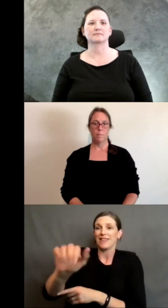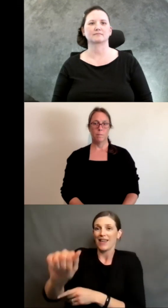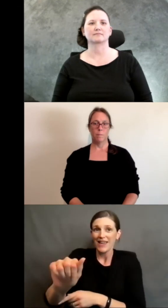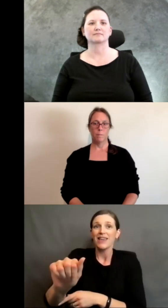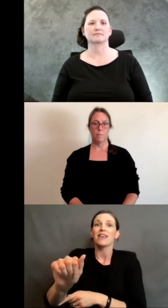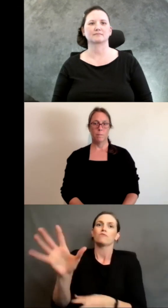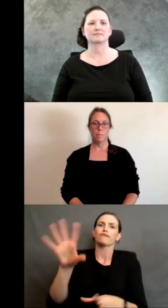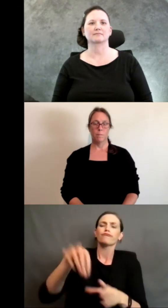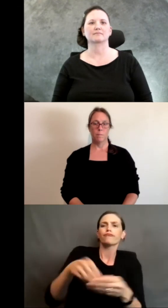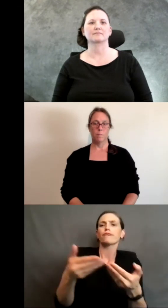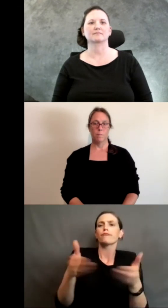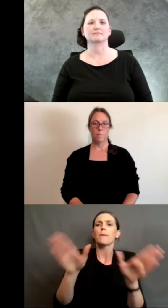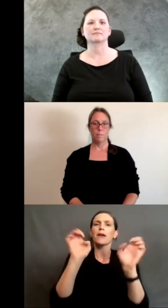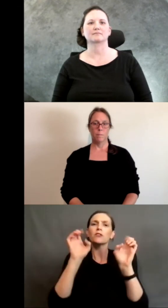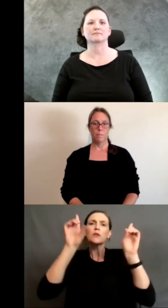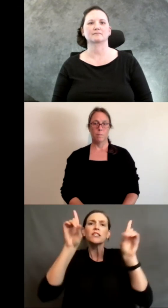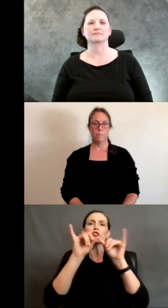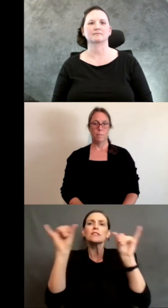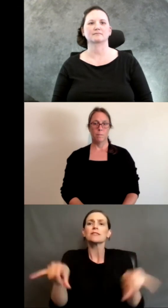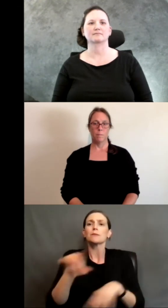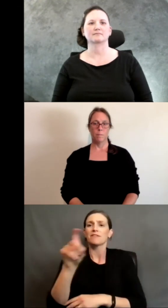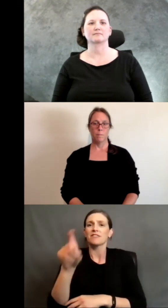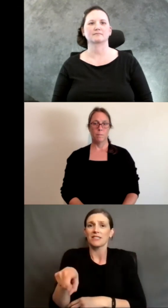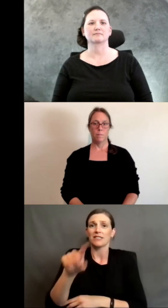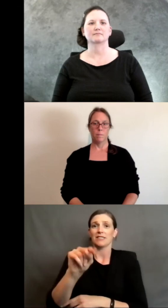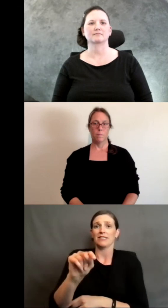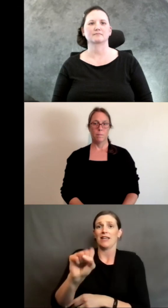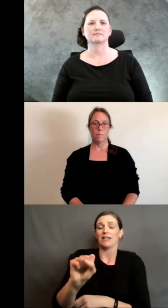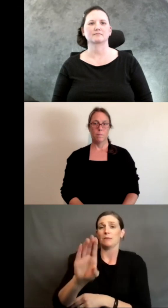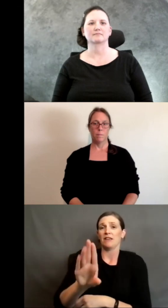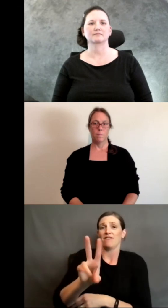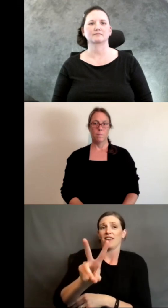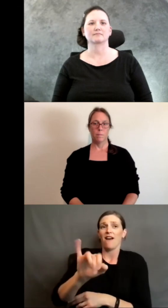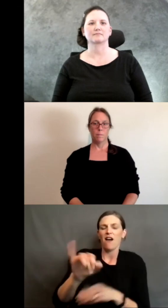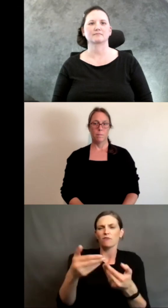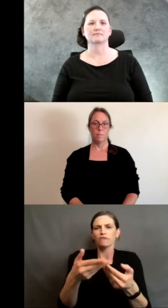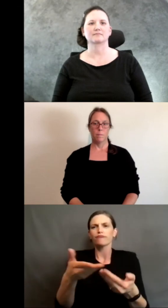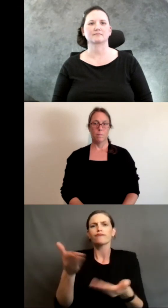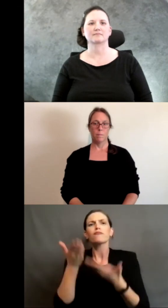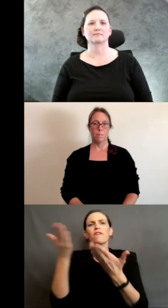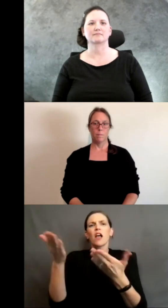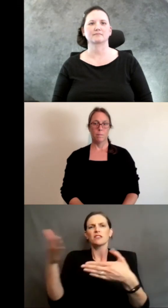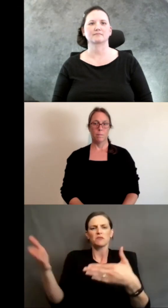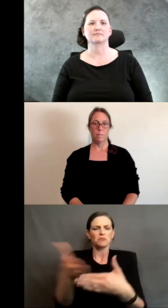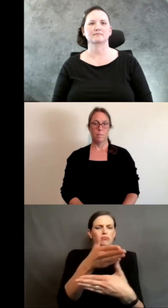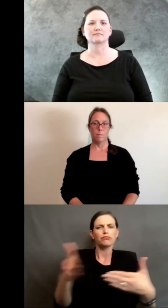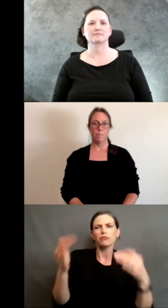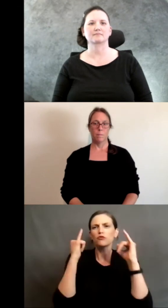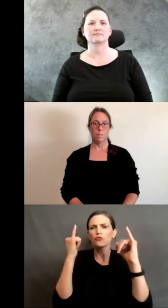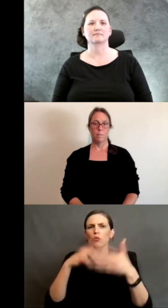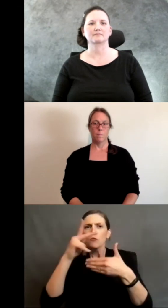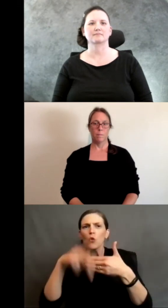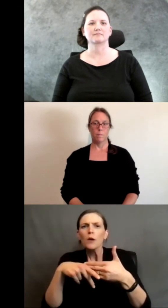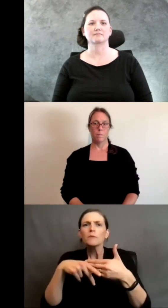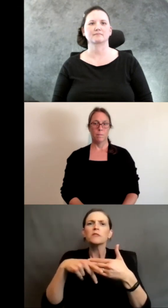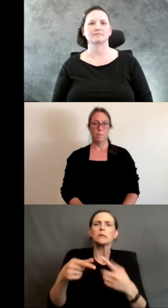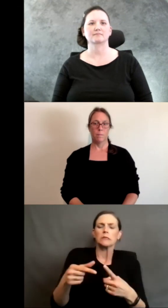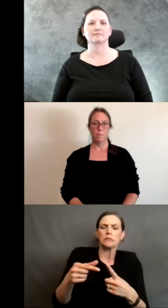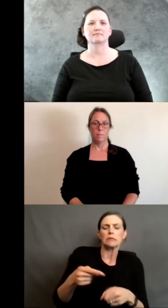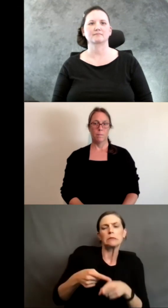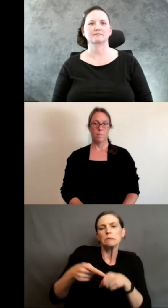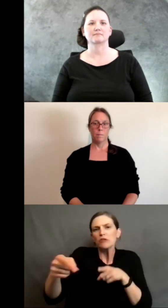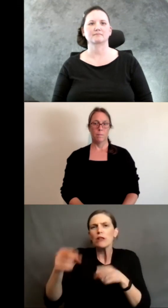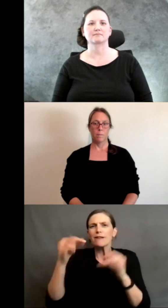of the public education system of Texas. TSBVI provides a broad range of instructional programs and specialized instruction,